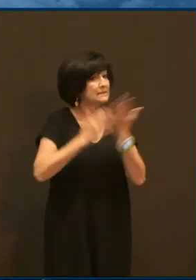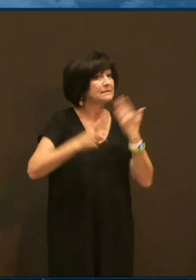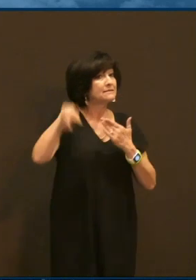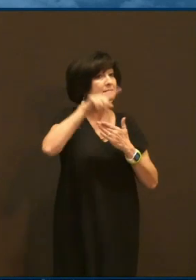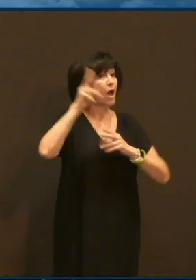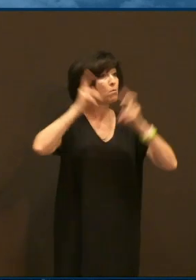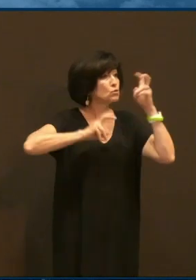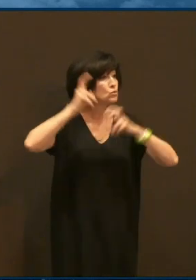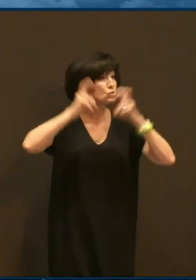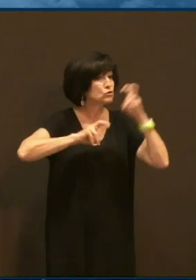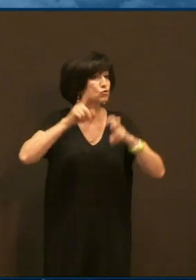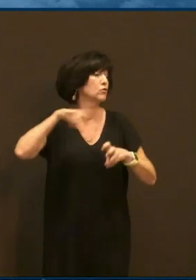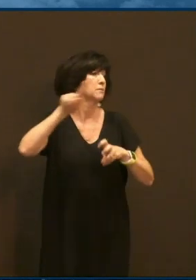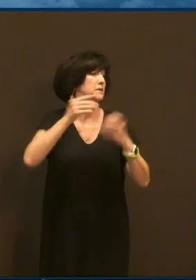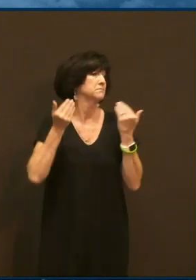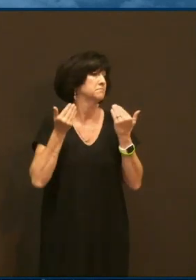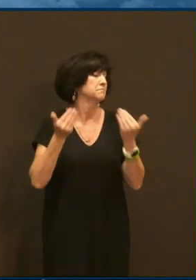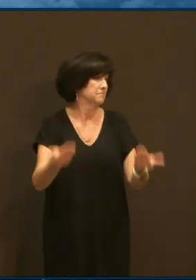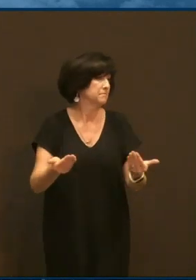of,